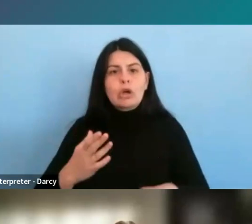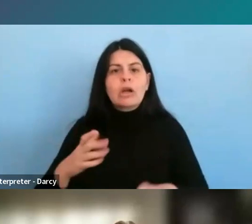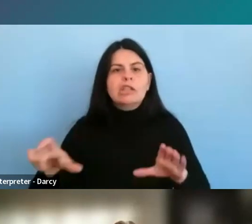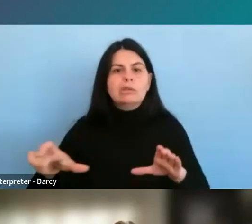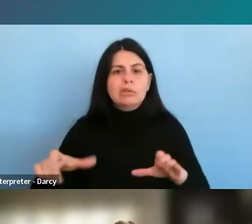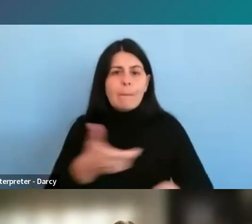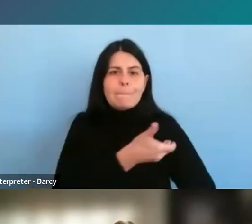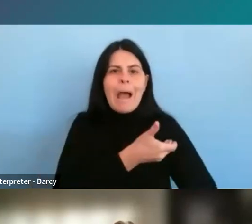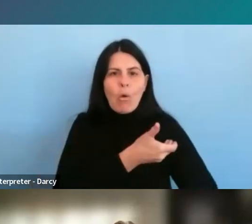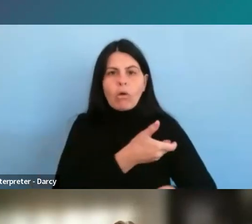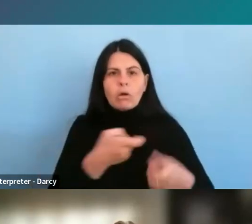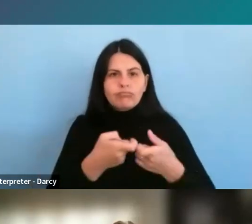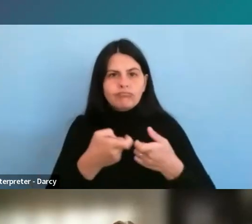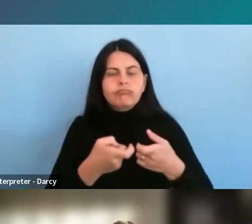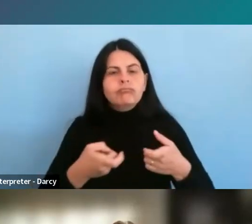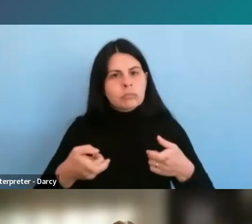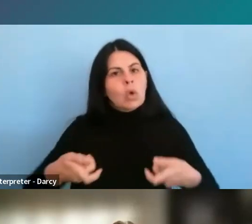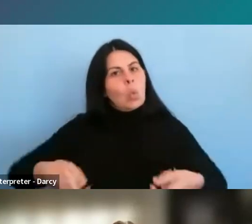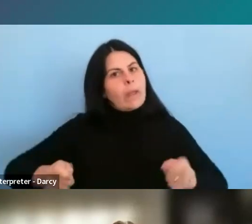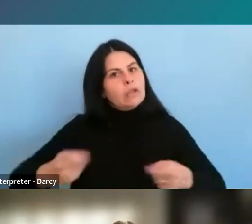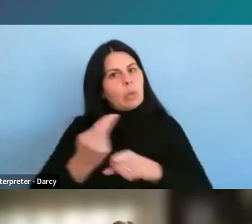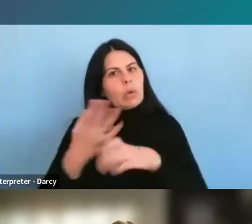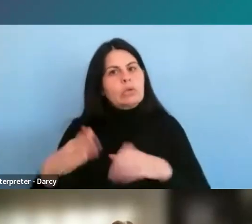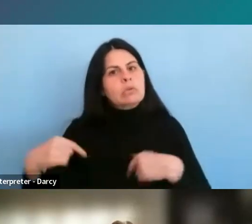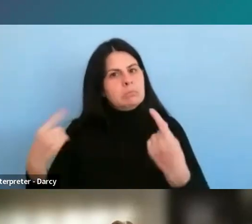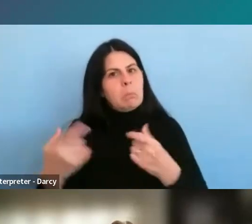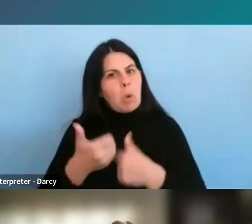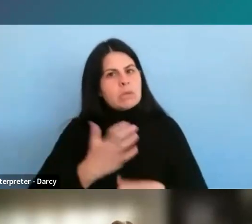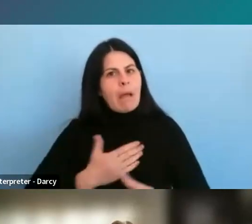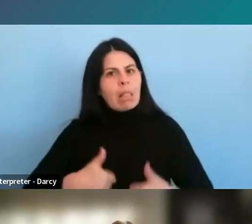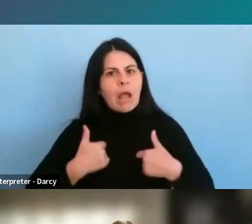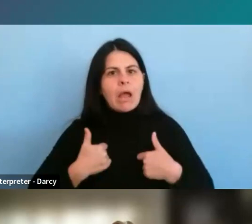a power wheelchair user and have been pretty much my entire life. Was diagnosed with a